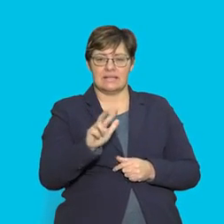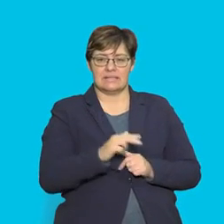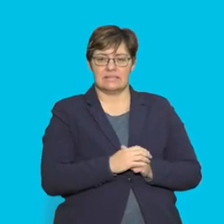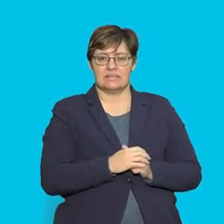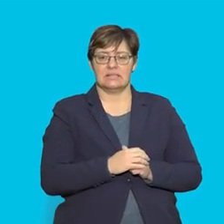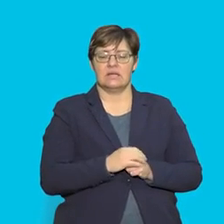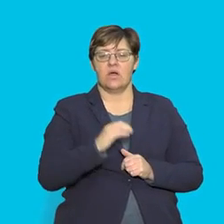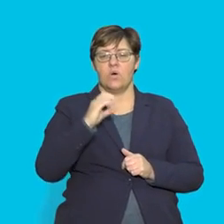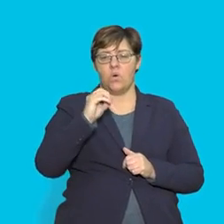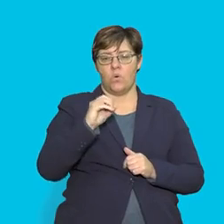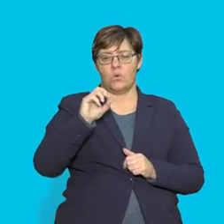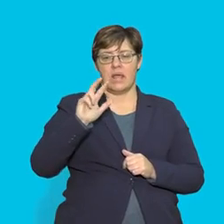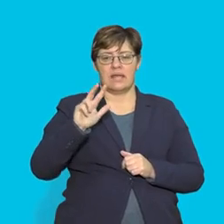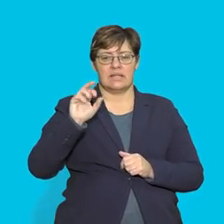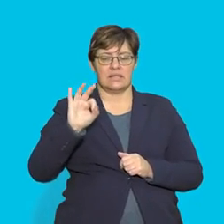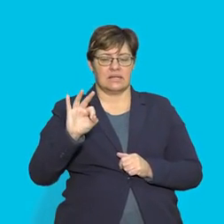be